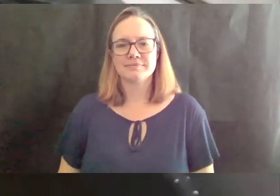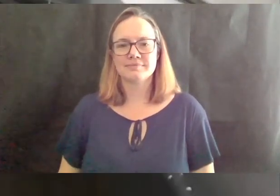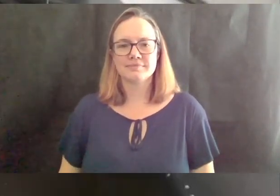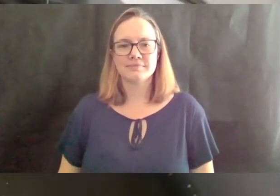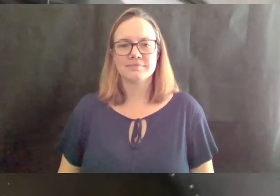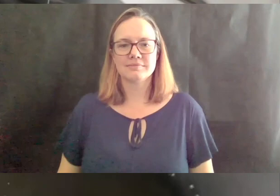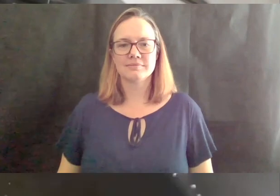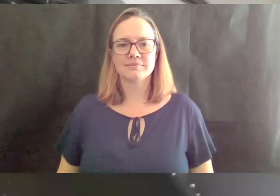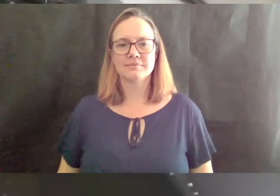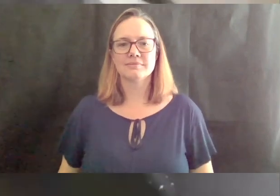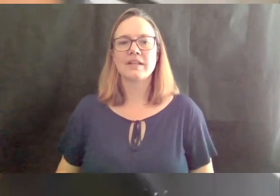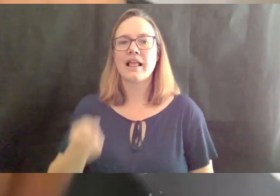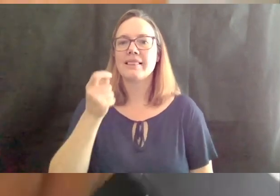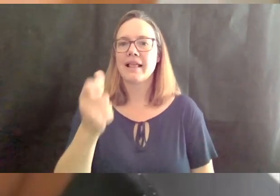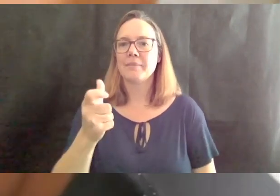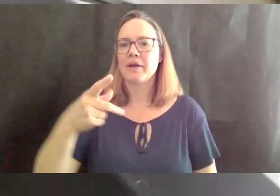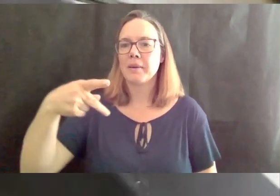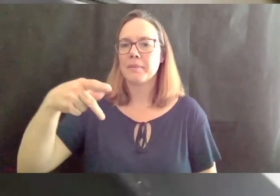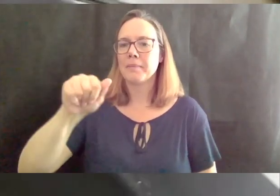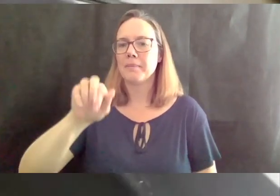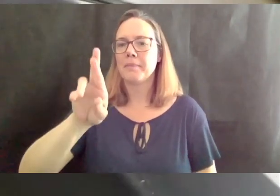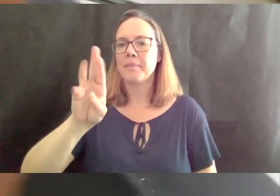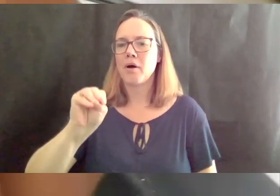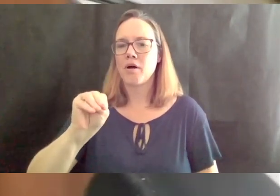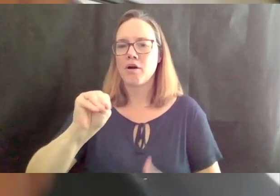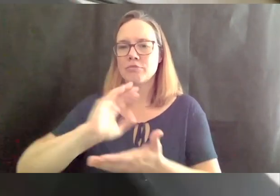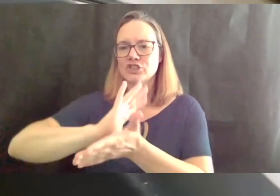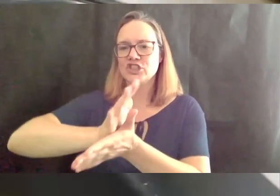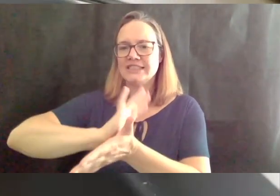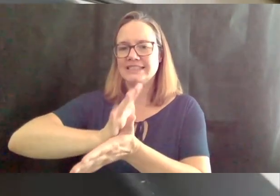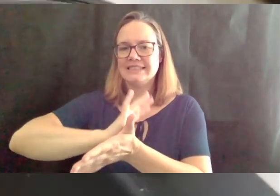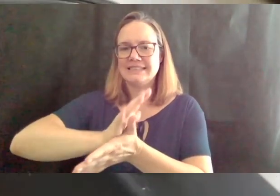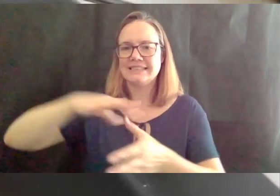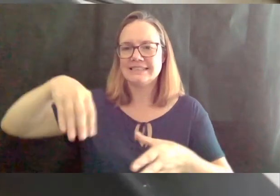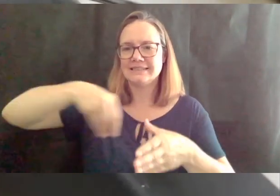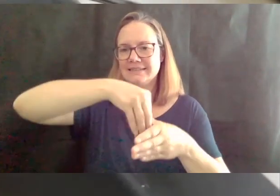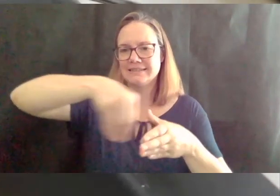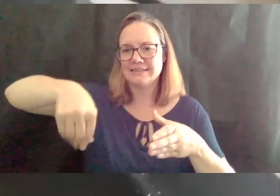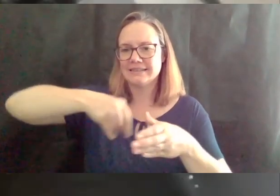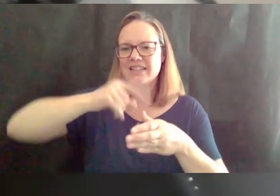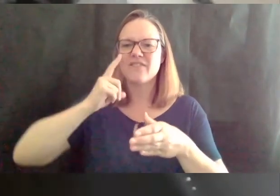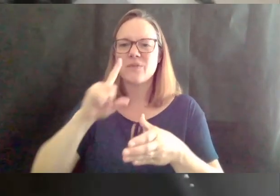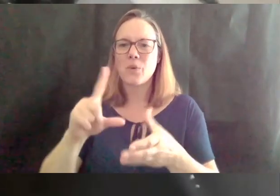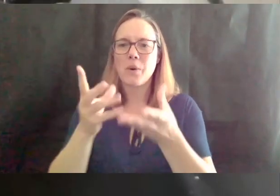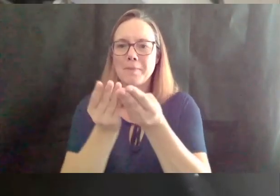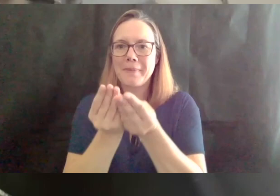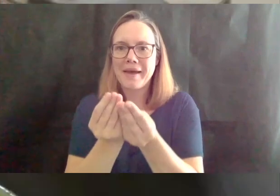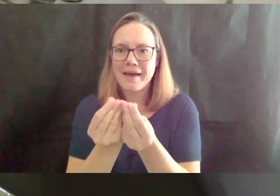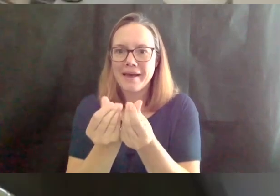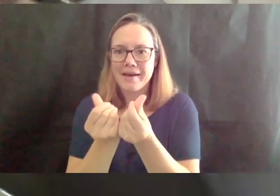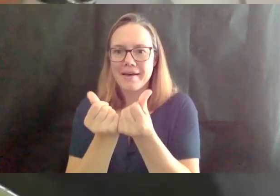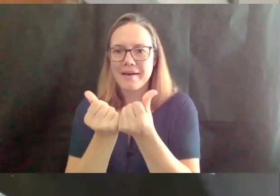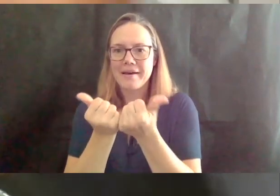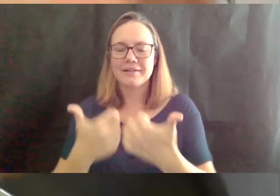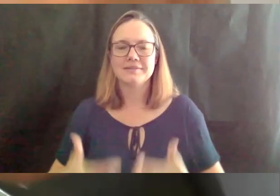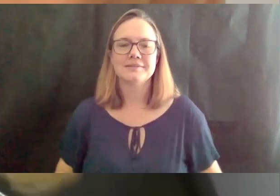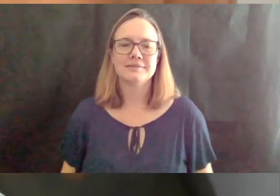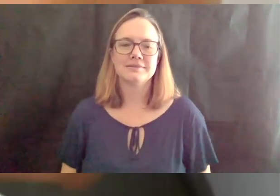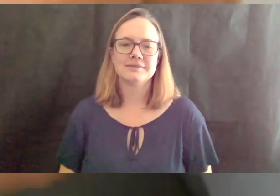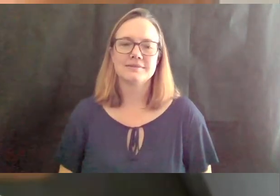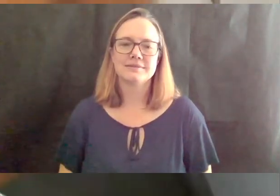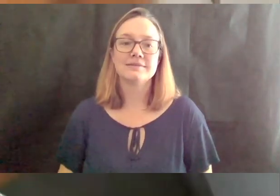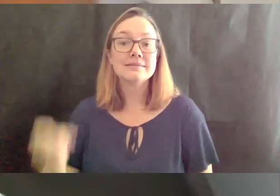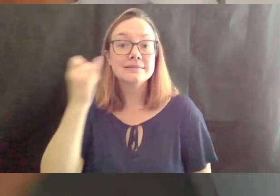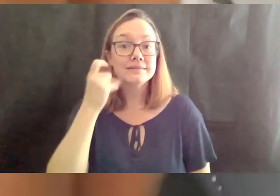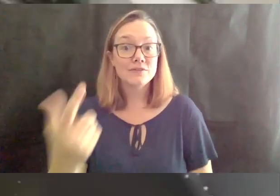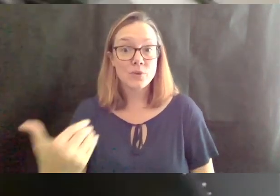a little bit of Parmesan cheese flakes, just sort of melt in there and thicken up the soup. And then if you have